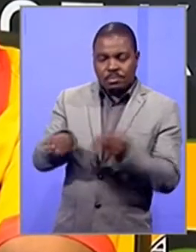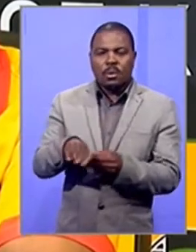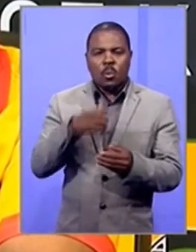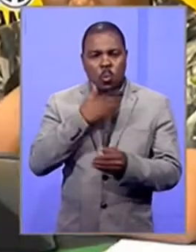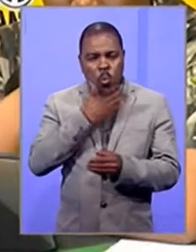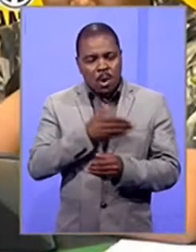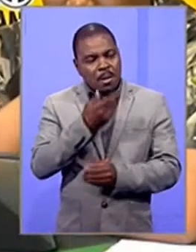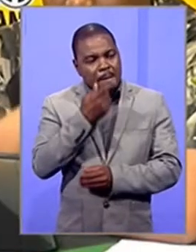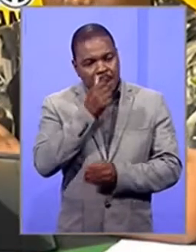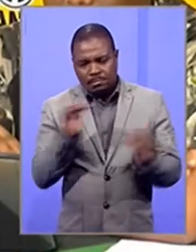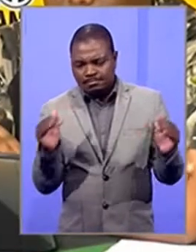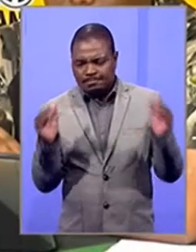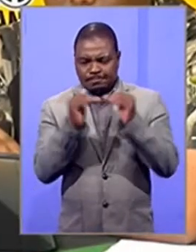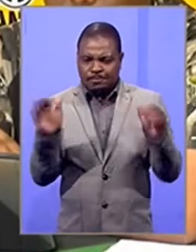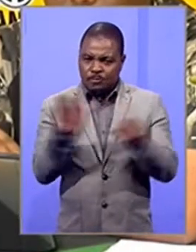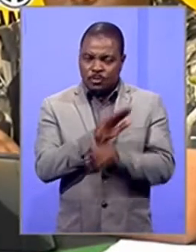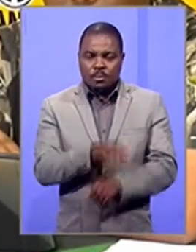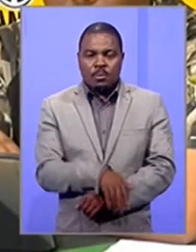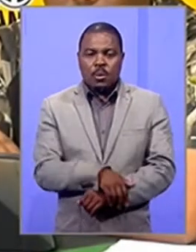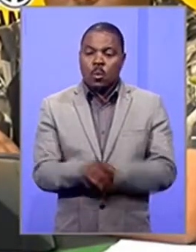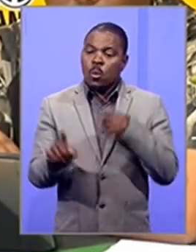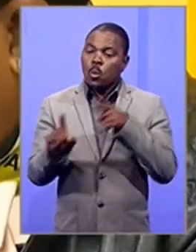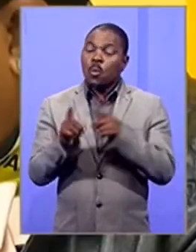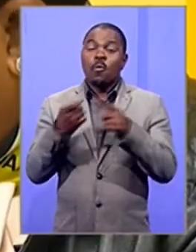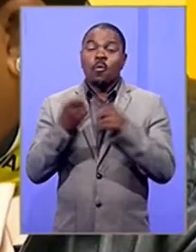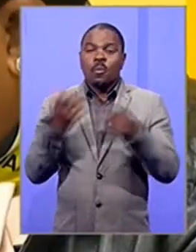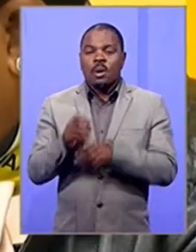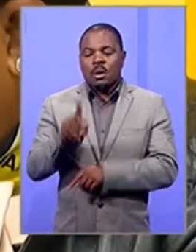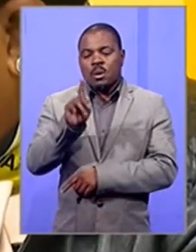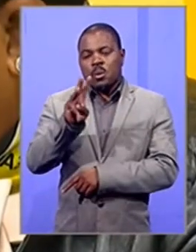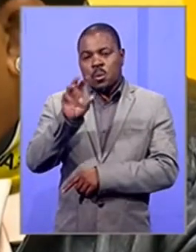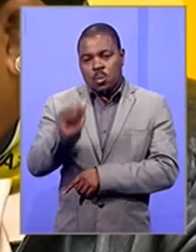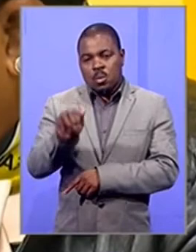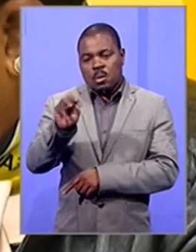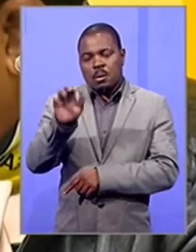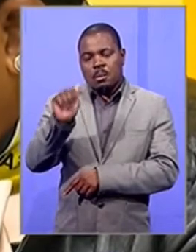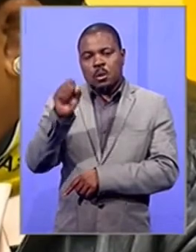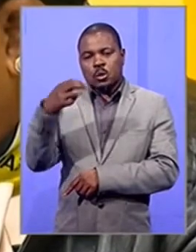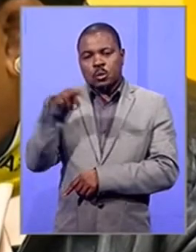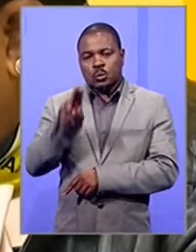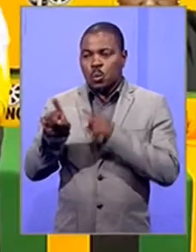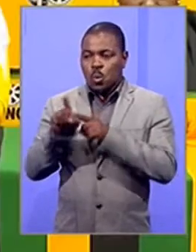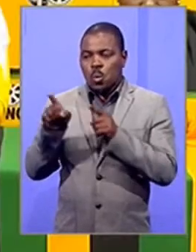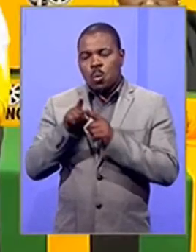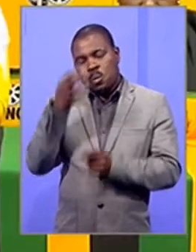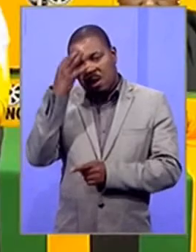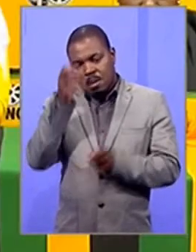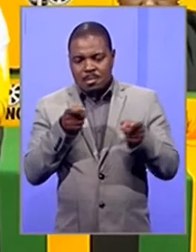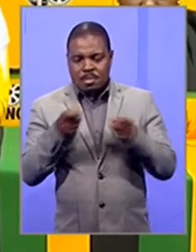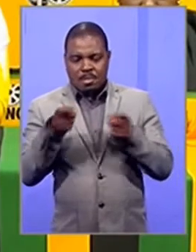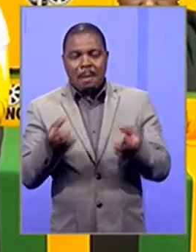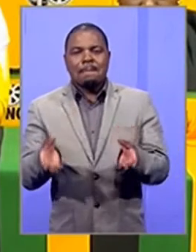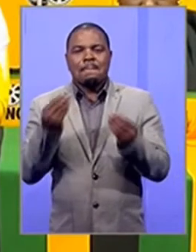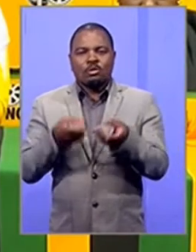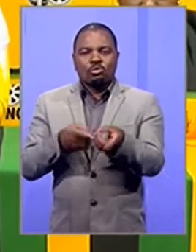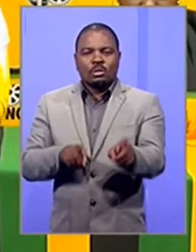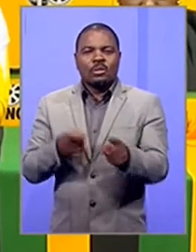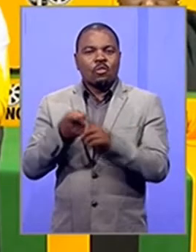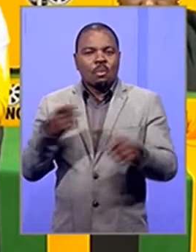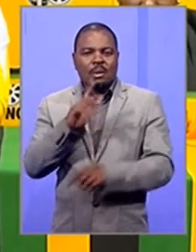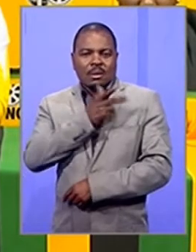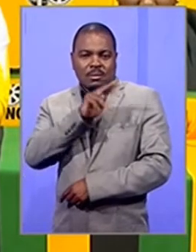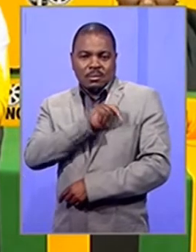men. Dube-Mcube ke letswalo ka mashu mme o na le lengolo la dikgerata tsa tsamaiso ya puso leo a le abetsweng ke University ya